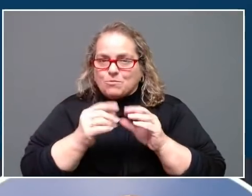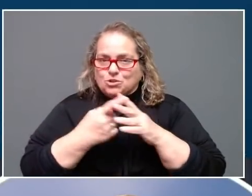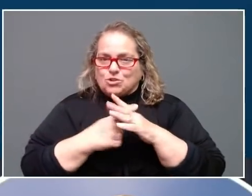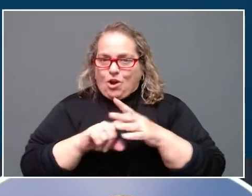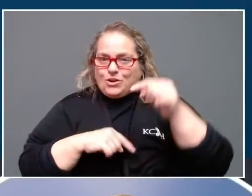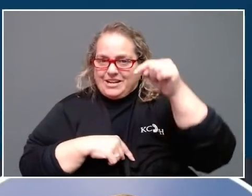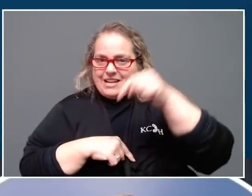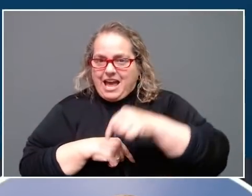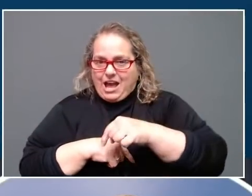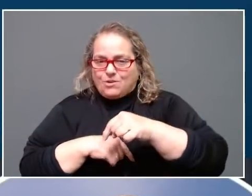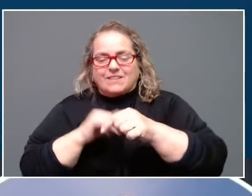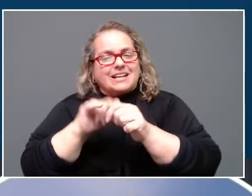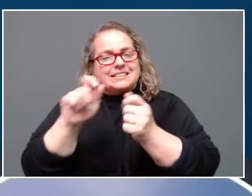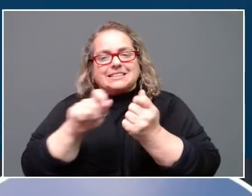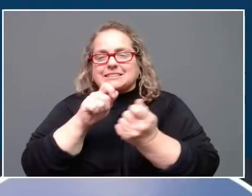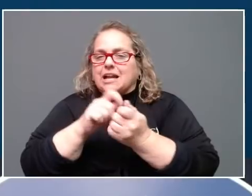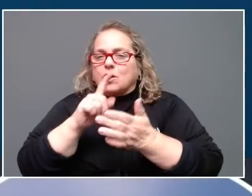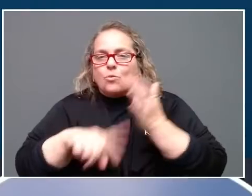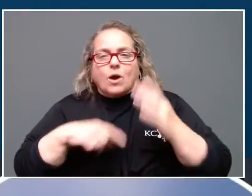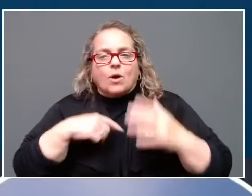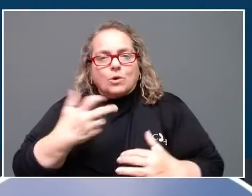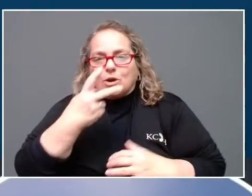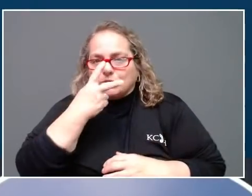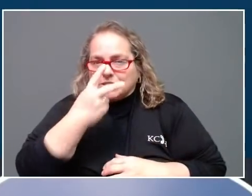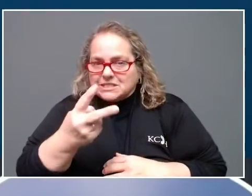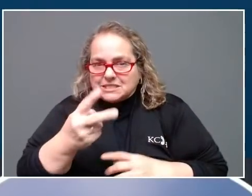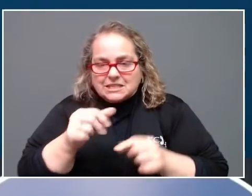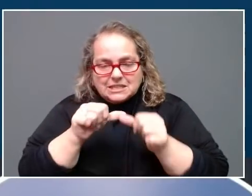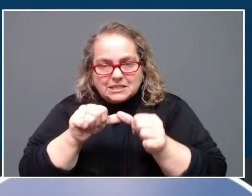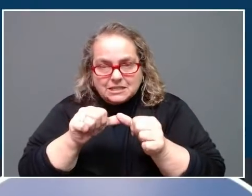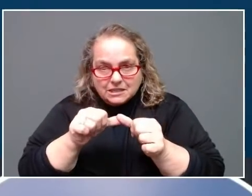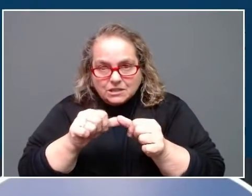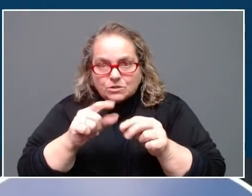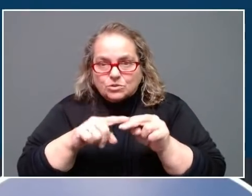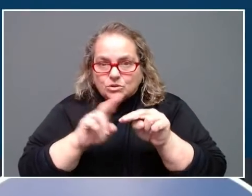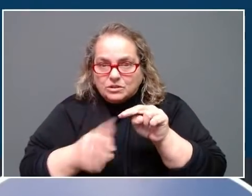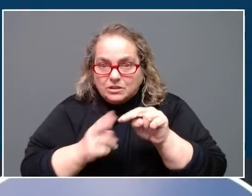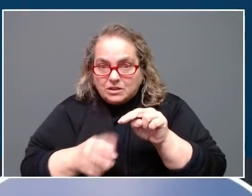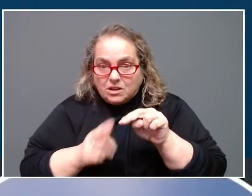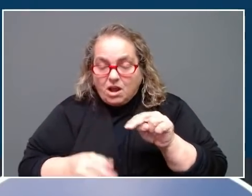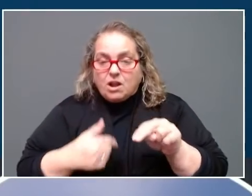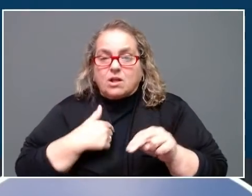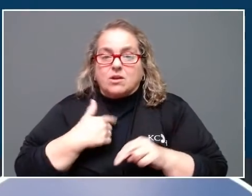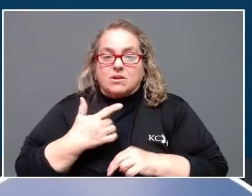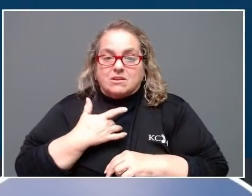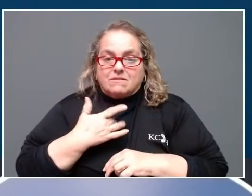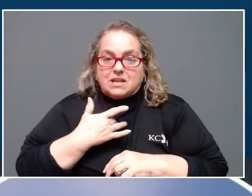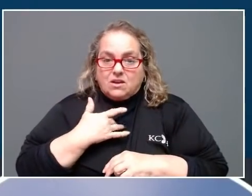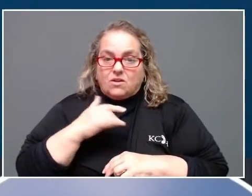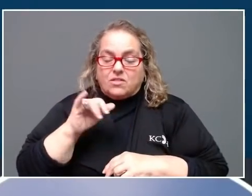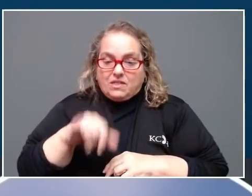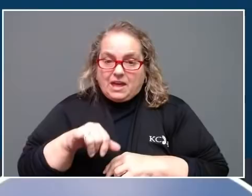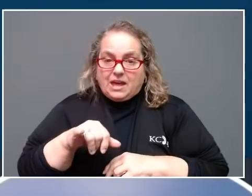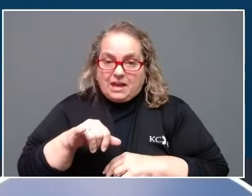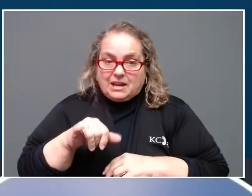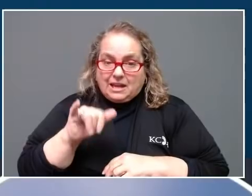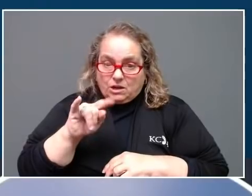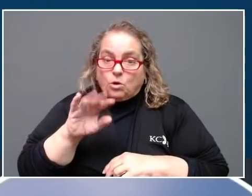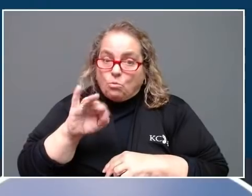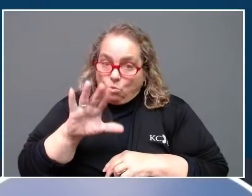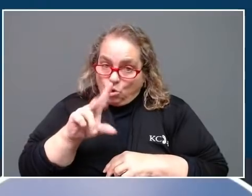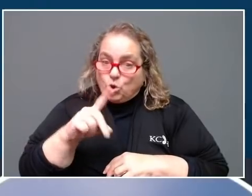see, steadily, if not quickly, dropping. I believe that it would look